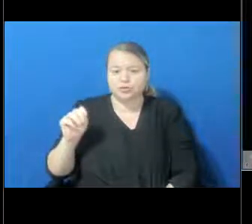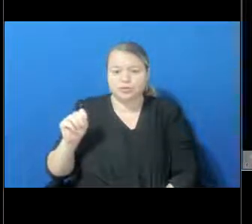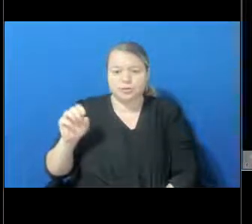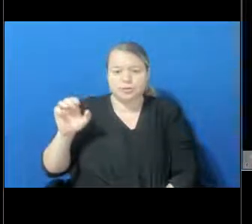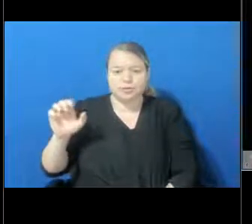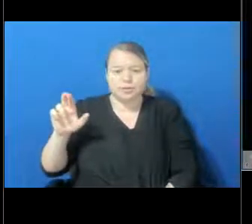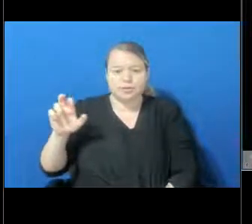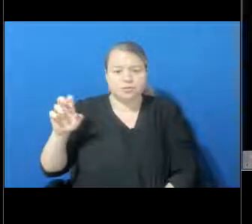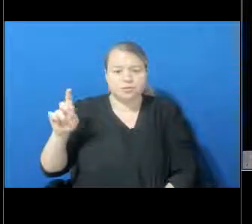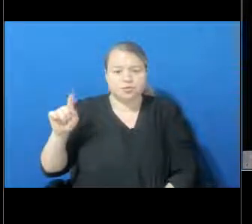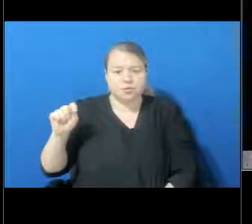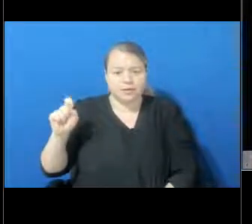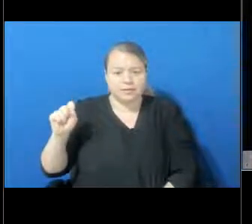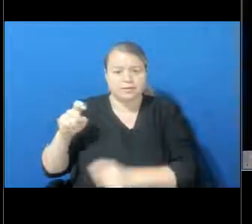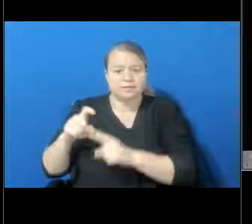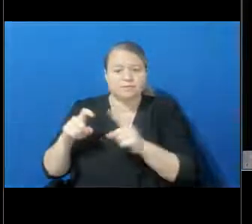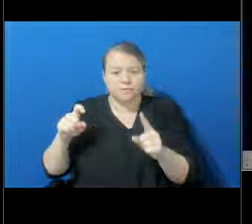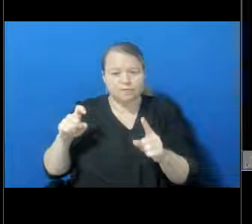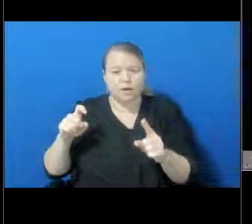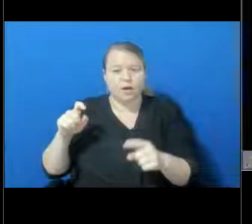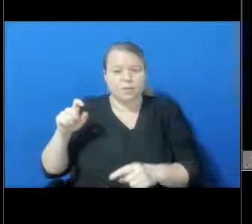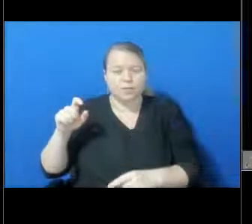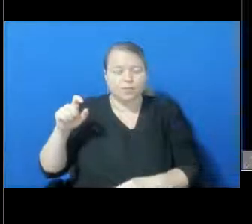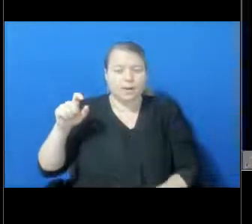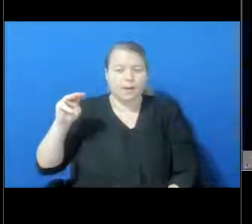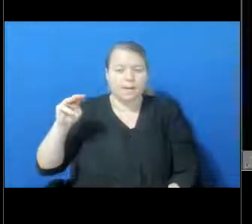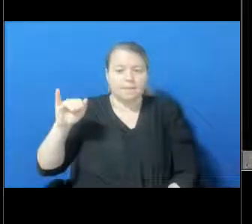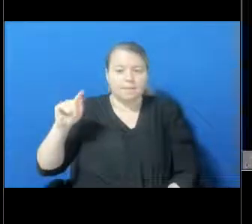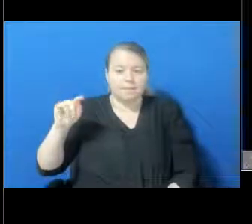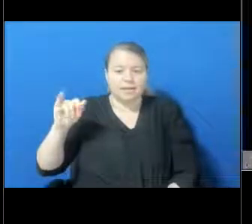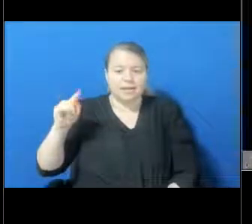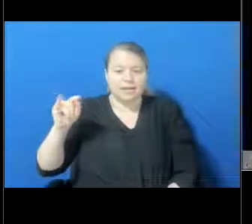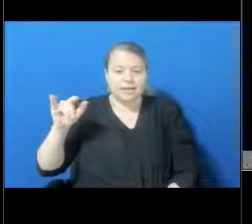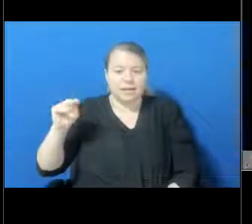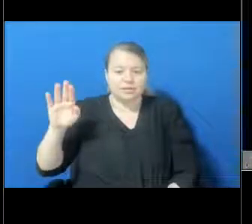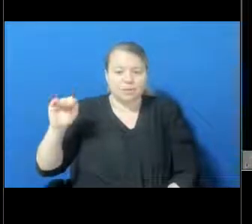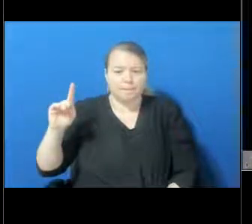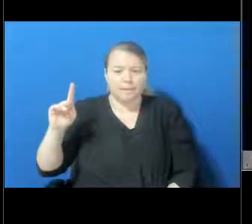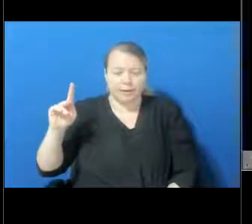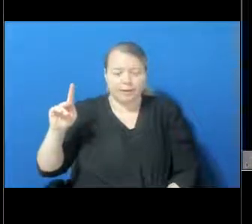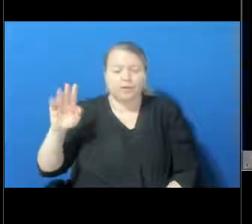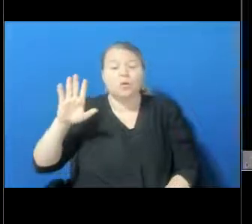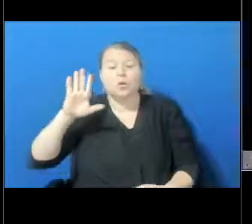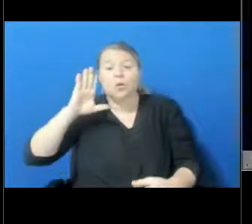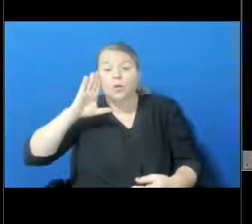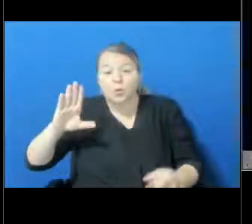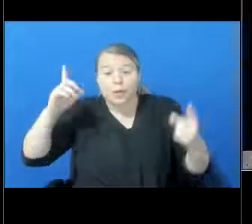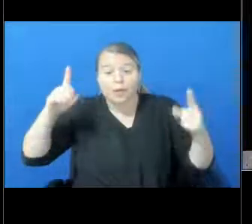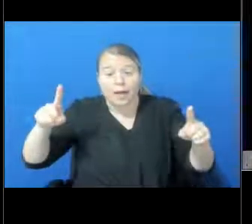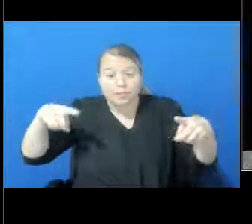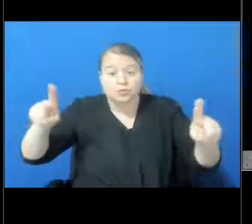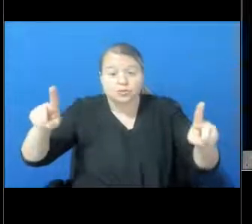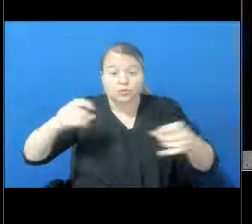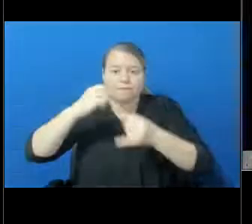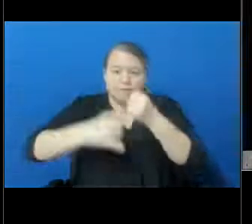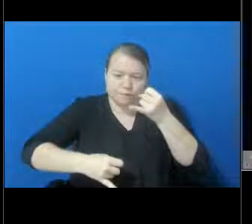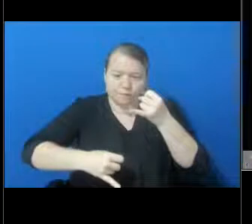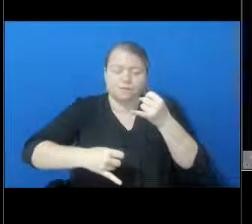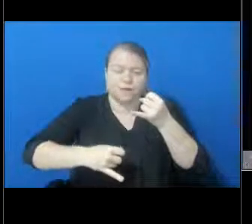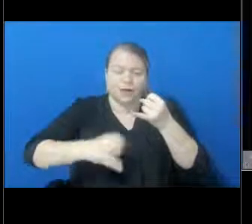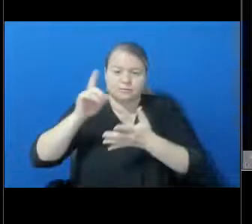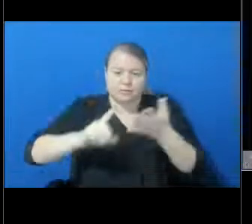stream and wetland mitigation bank. And that would happen during the final design process and be a requirement for the